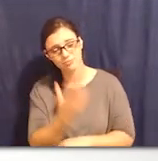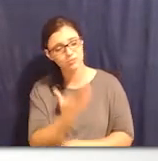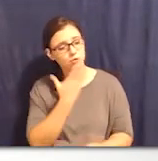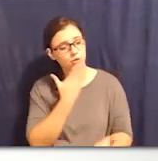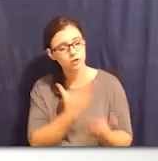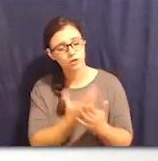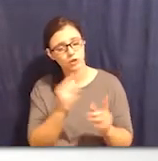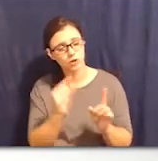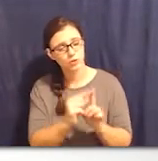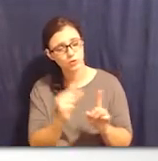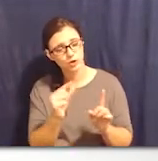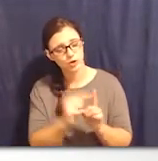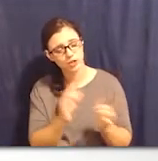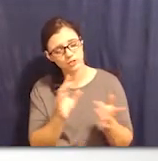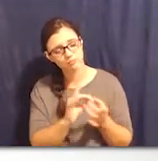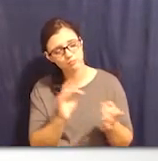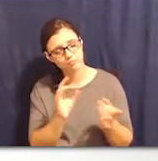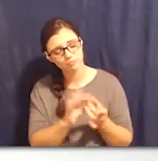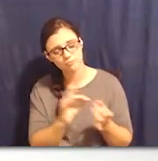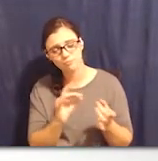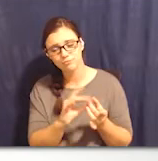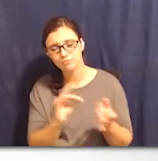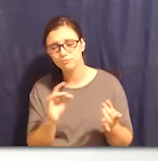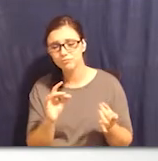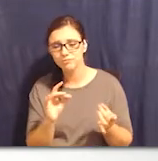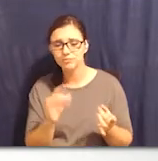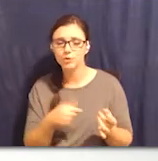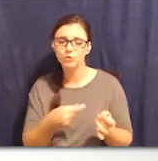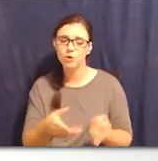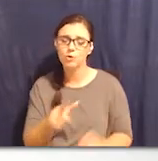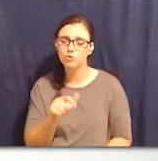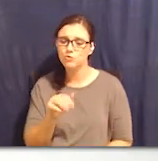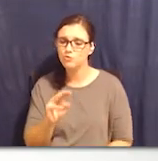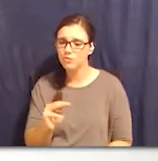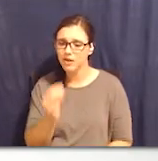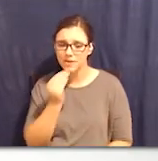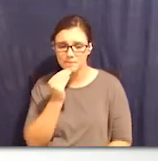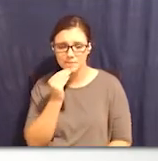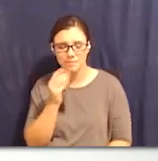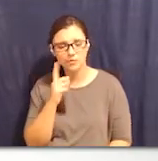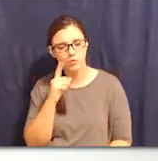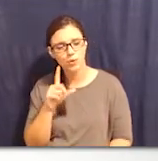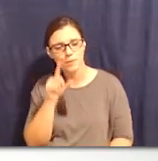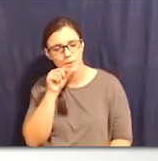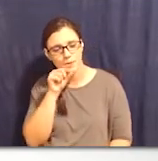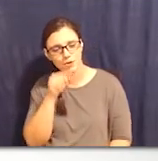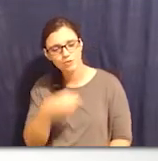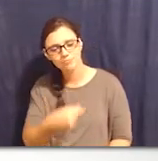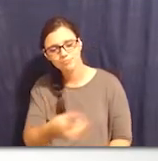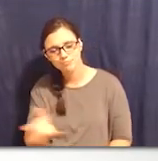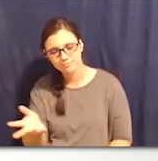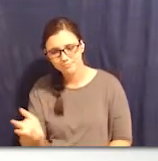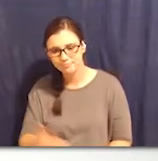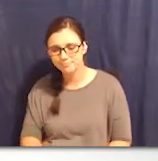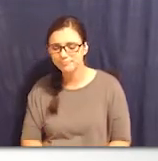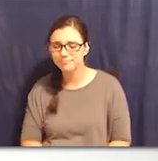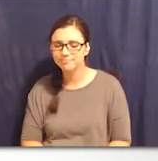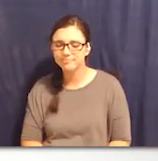Tell a friend a good word and throw a crumb to a